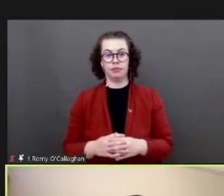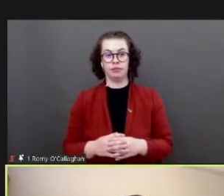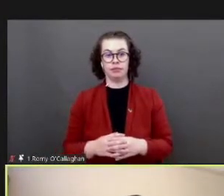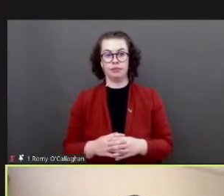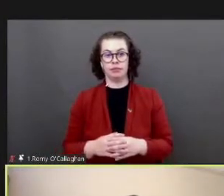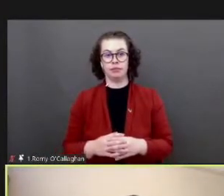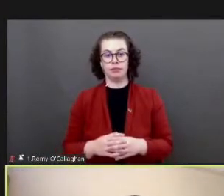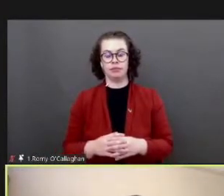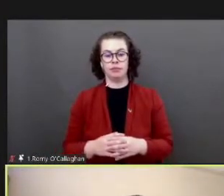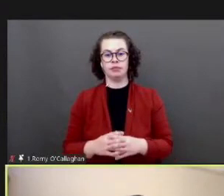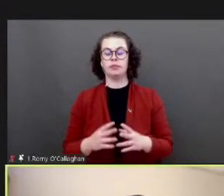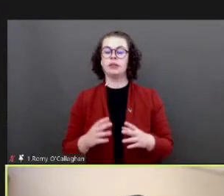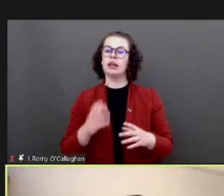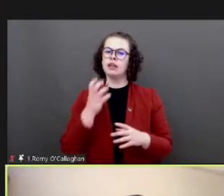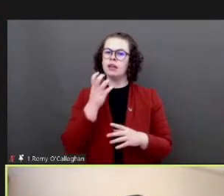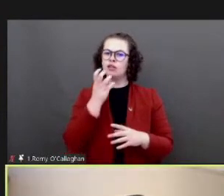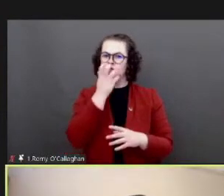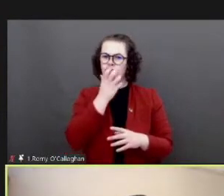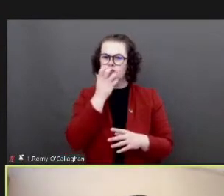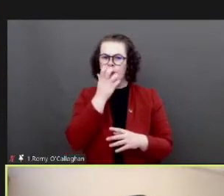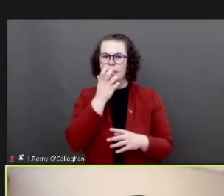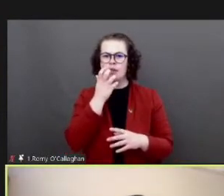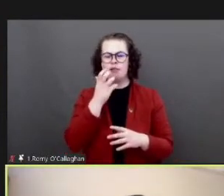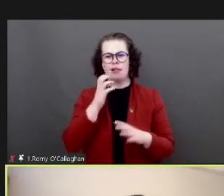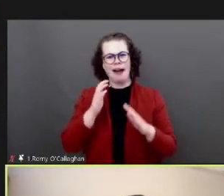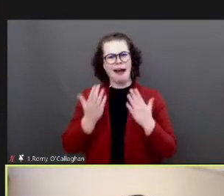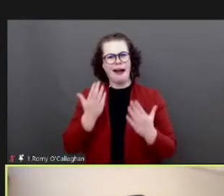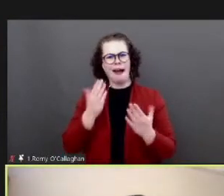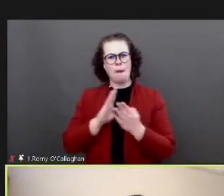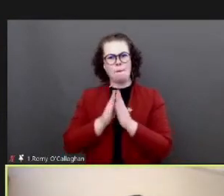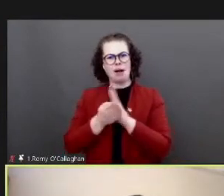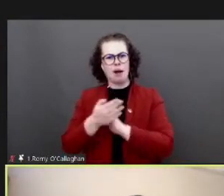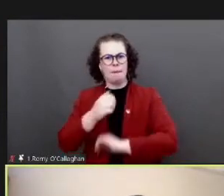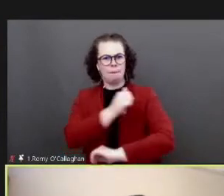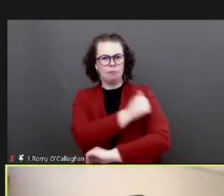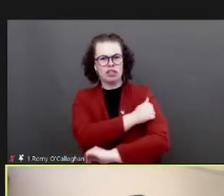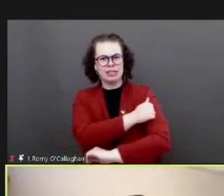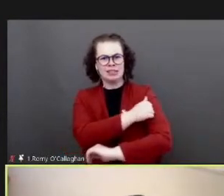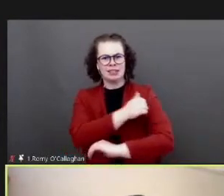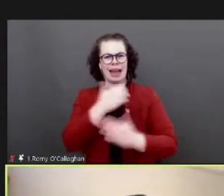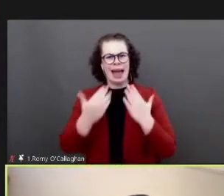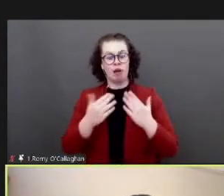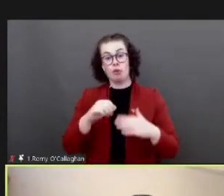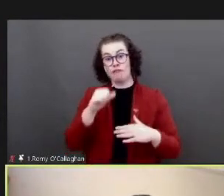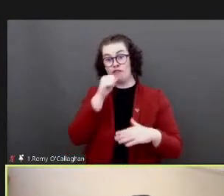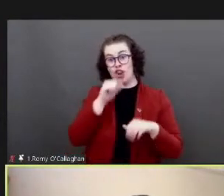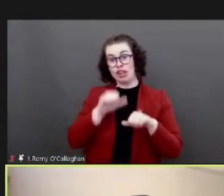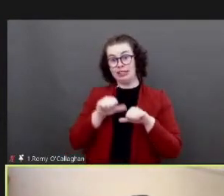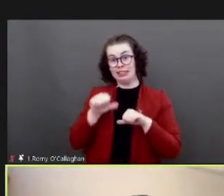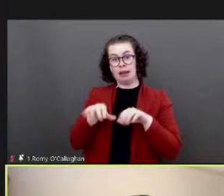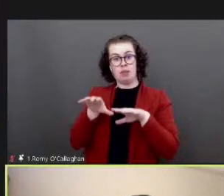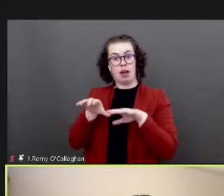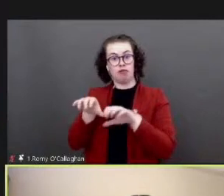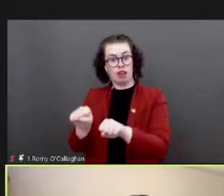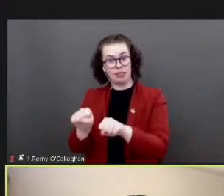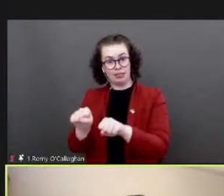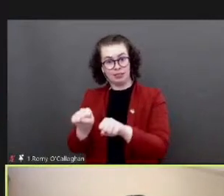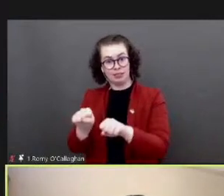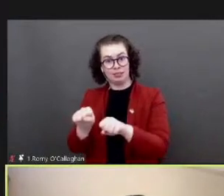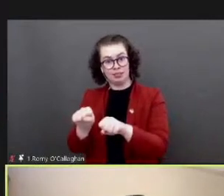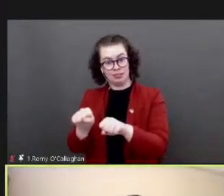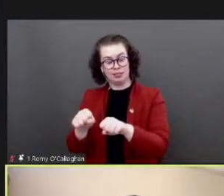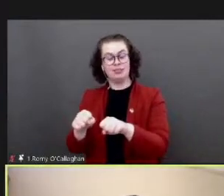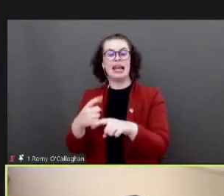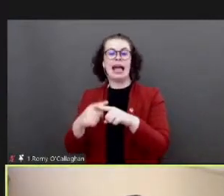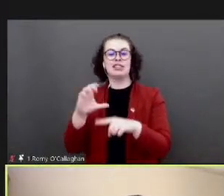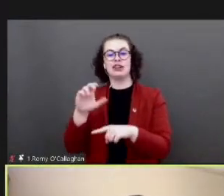The pathway, the criminal justice pathway, the journey of a prisoner always begins with arrest and custody. And that is